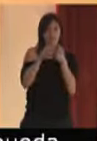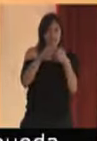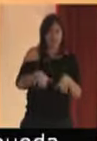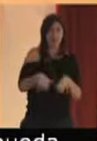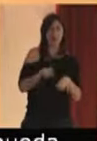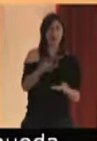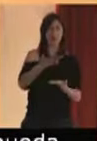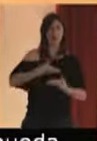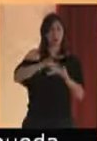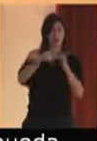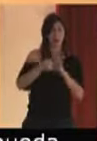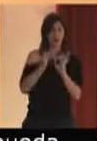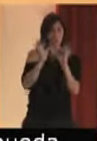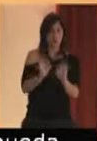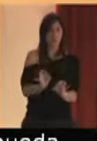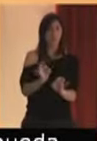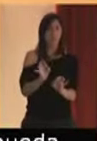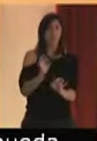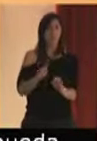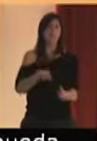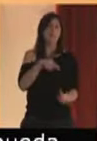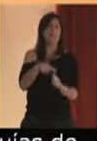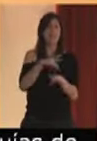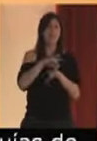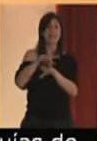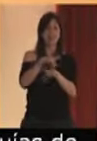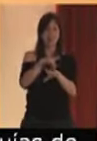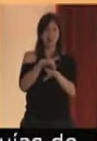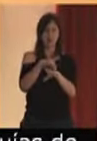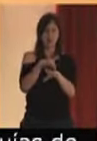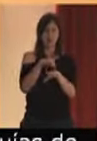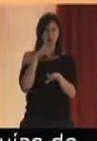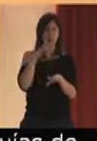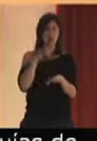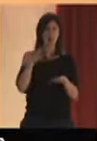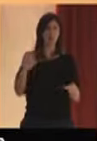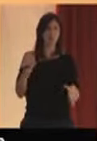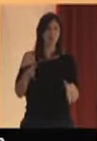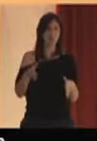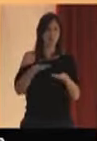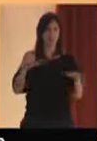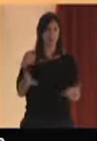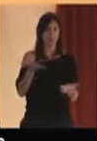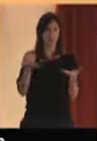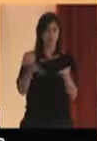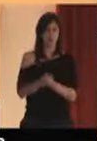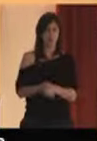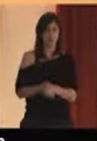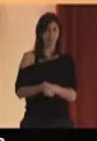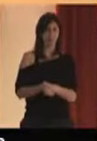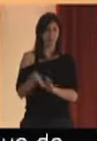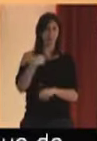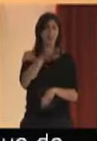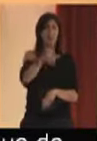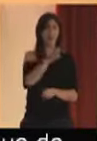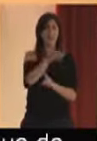So, of course, technological support is necessary, and action guides. And I will mention this in our project.